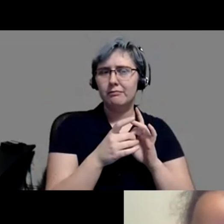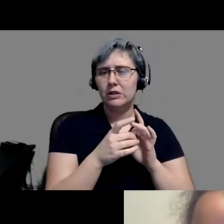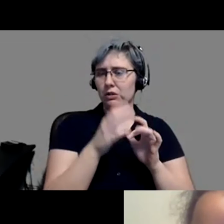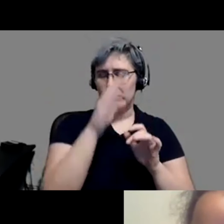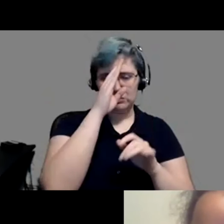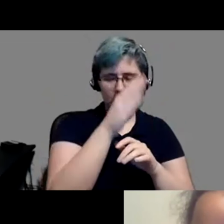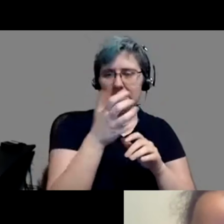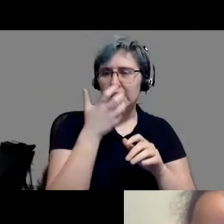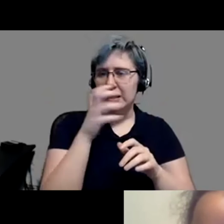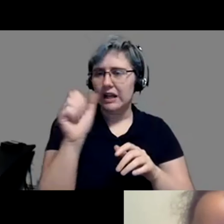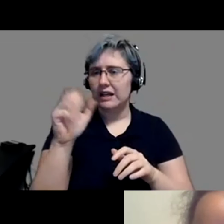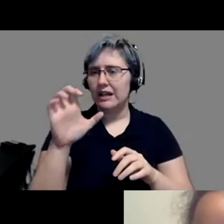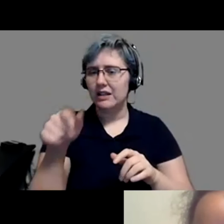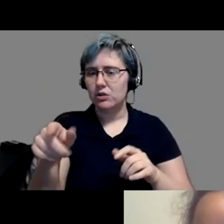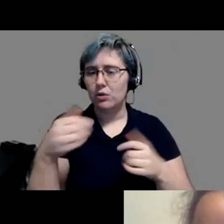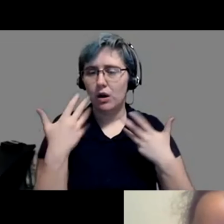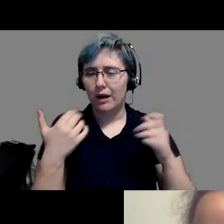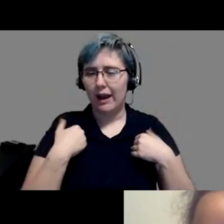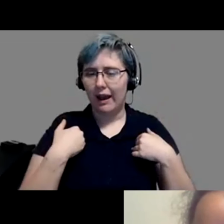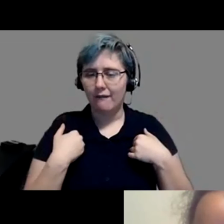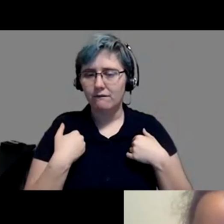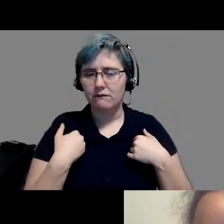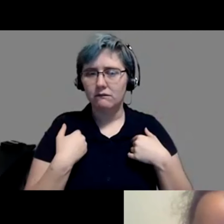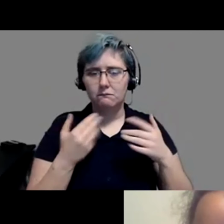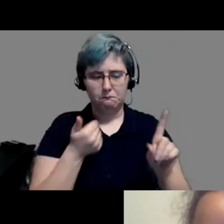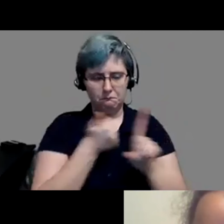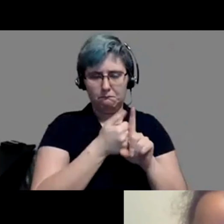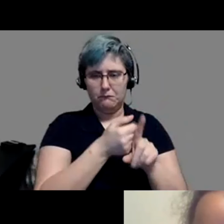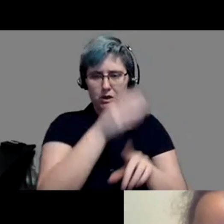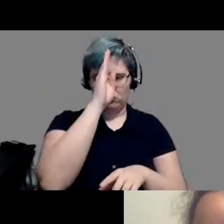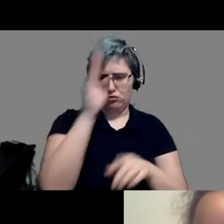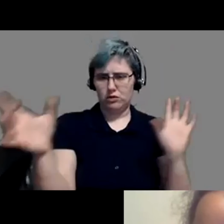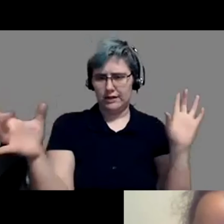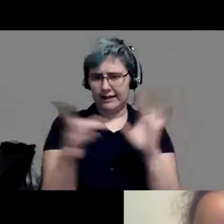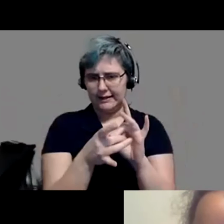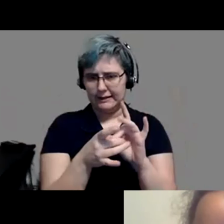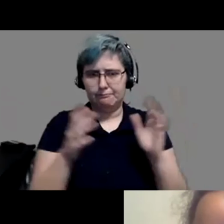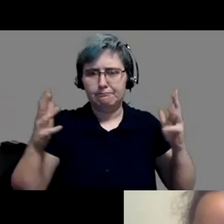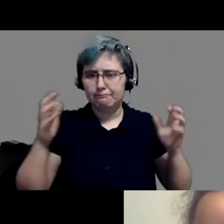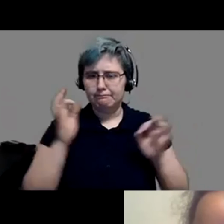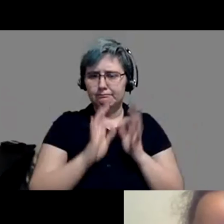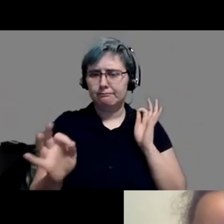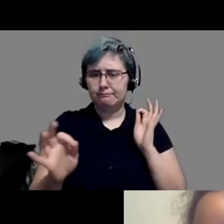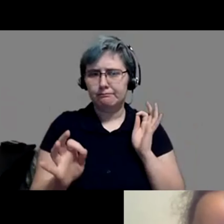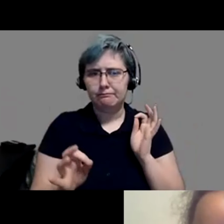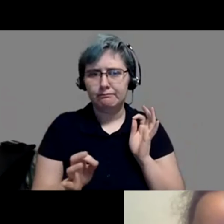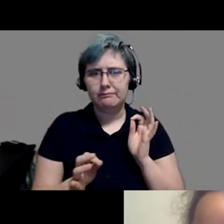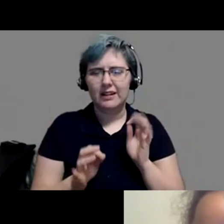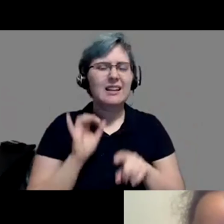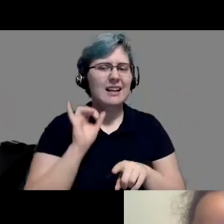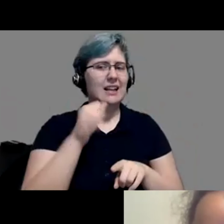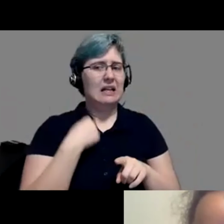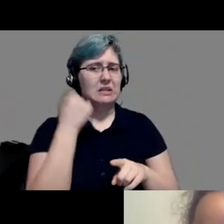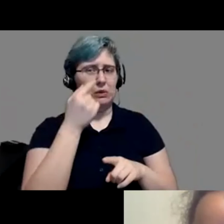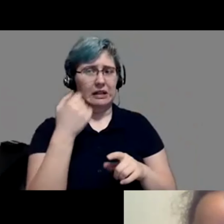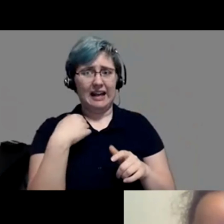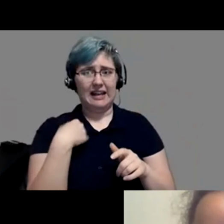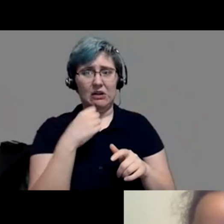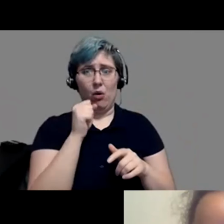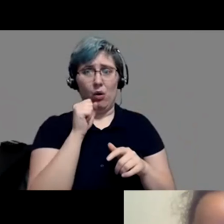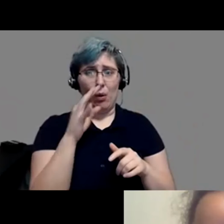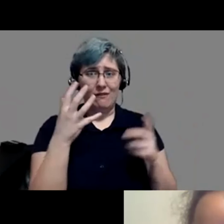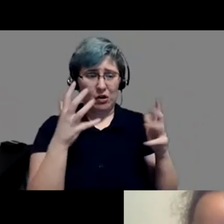and air conditioning system that you already have in your home in most cases. So okay, That's have what I to- was wondering. Like, do I have to take off what I